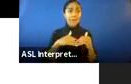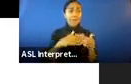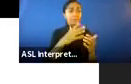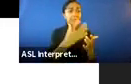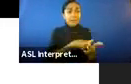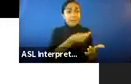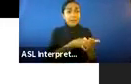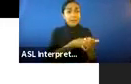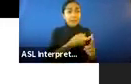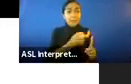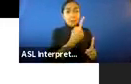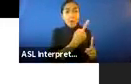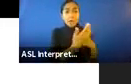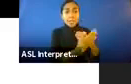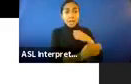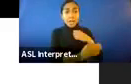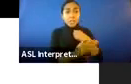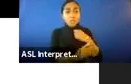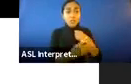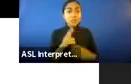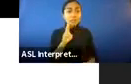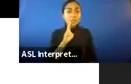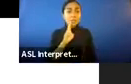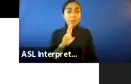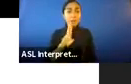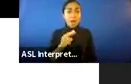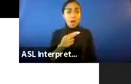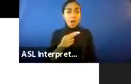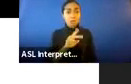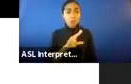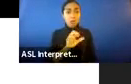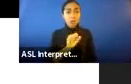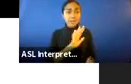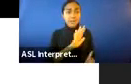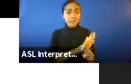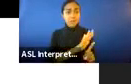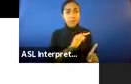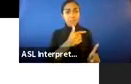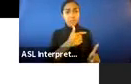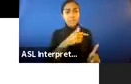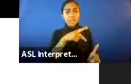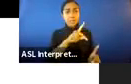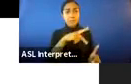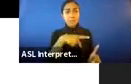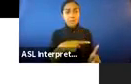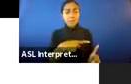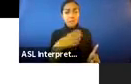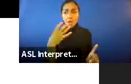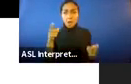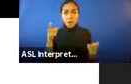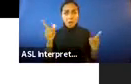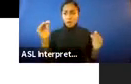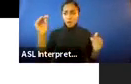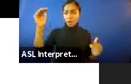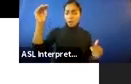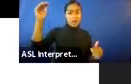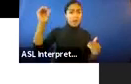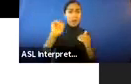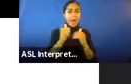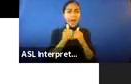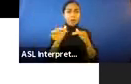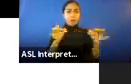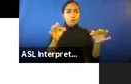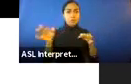There's no other way to describe that besides just evil. It's